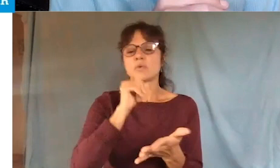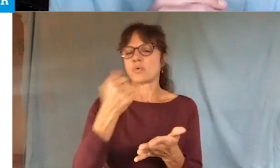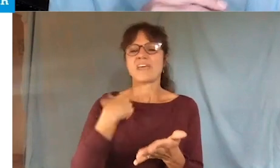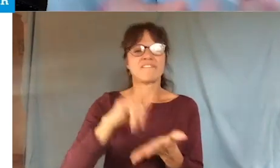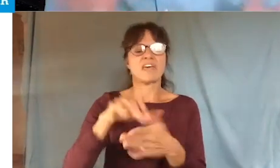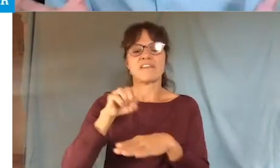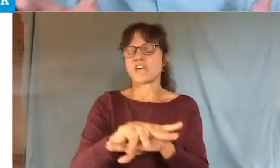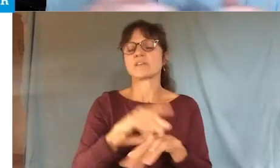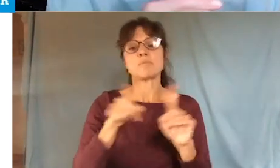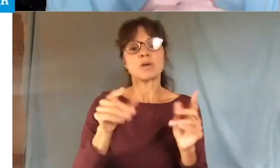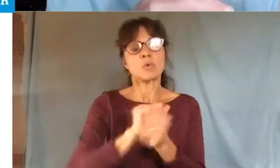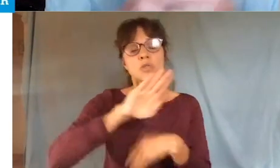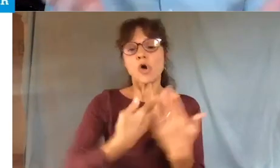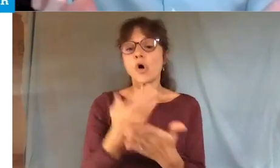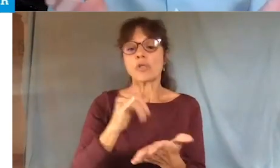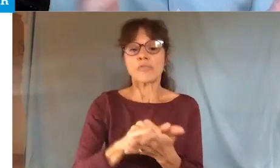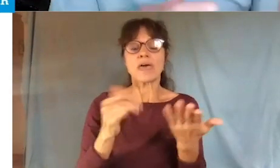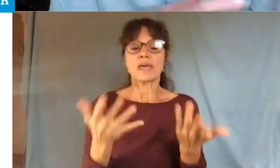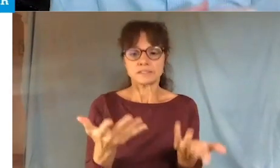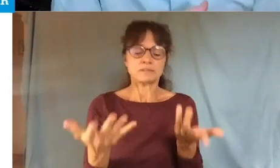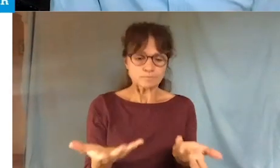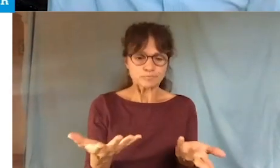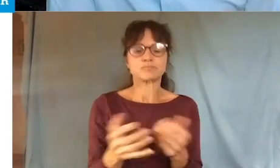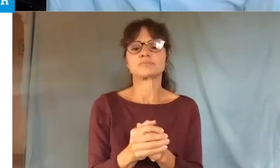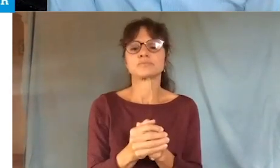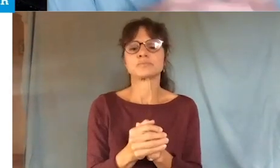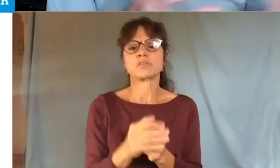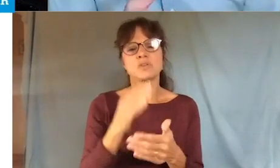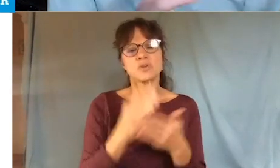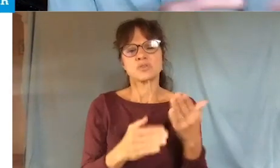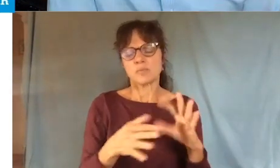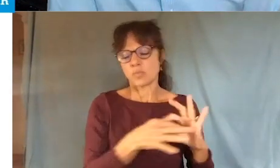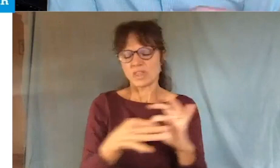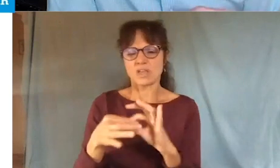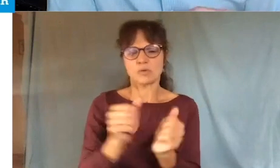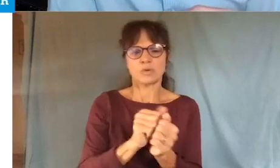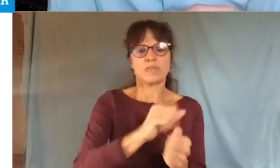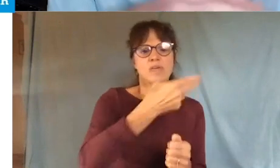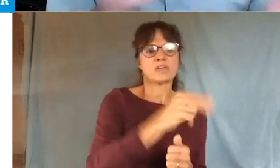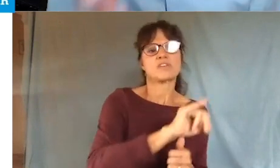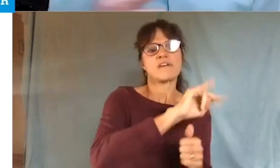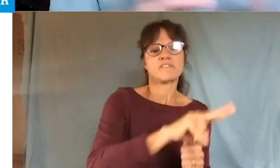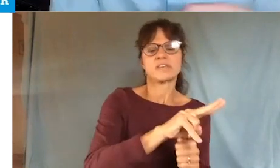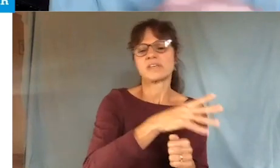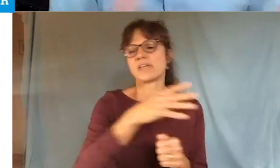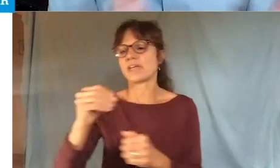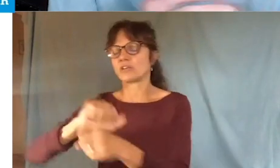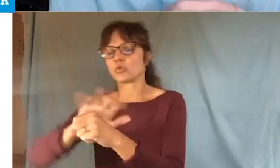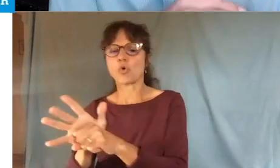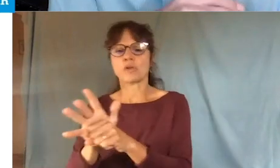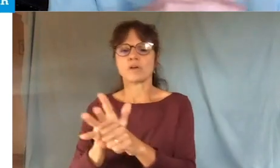effect. But with all that being said, as we've talked about, there is this interrelationship between HIV and